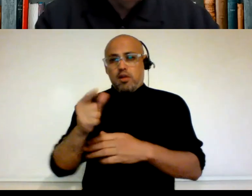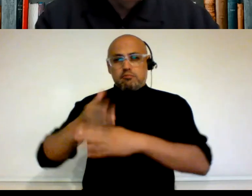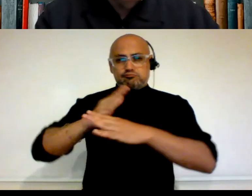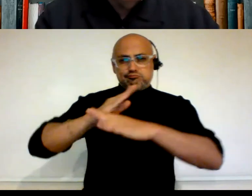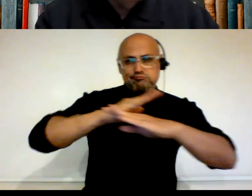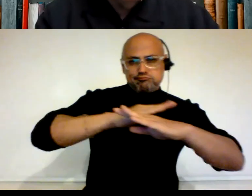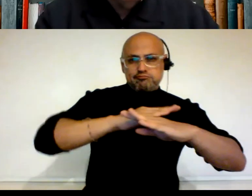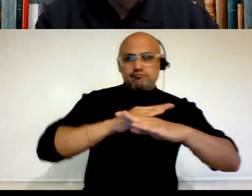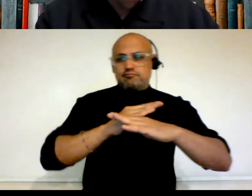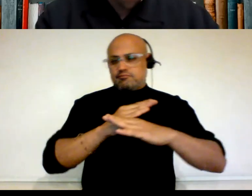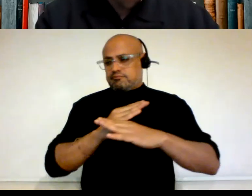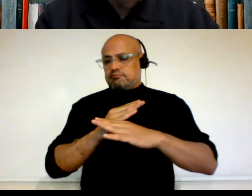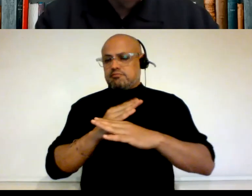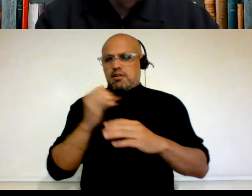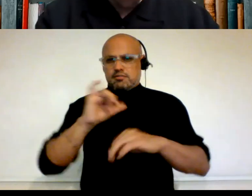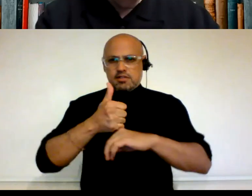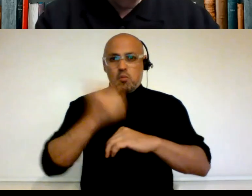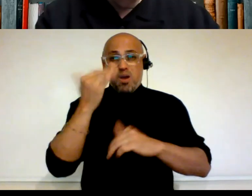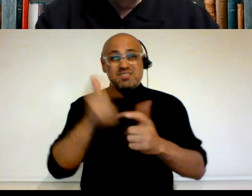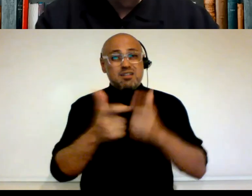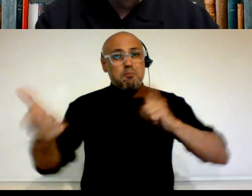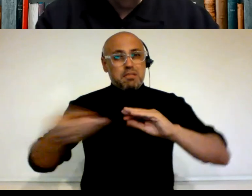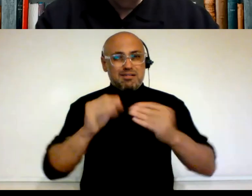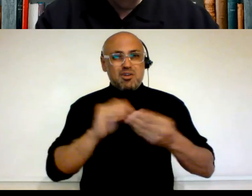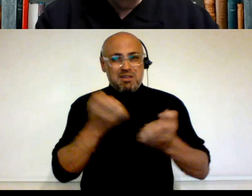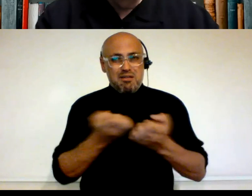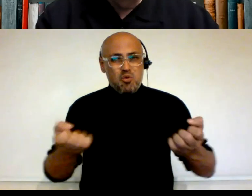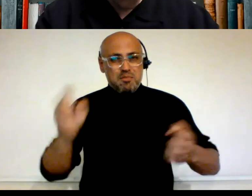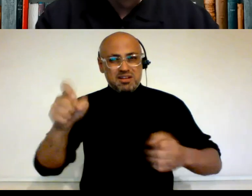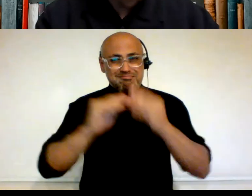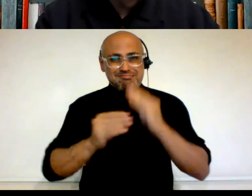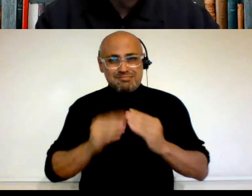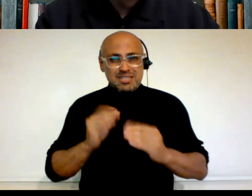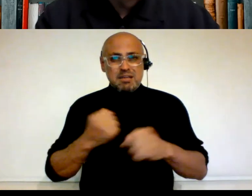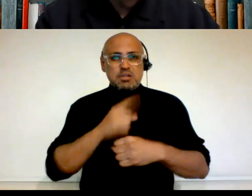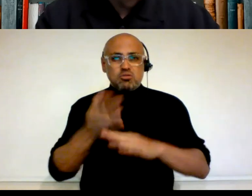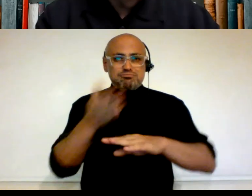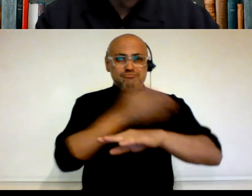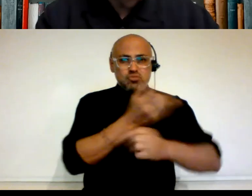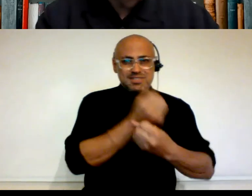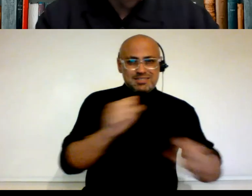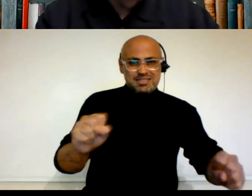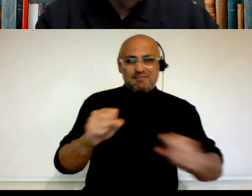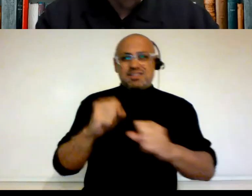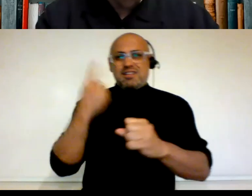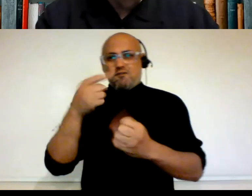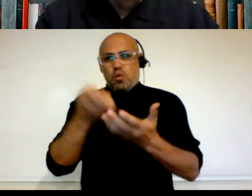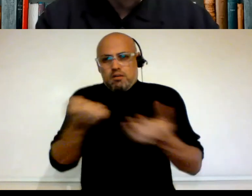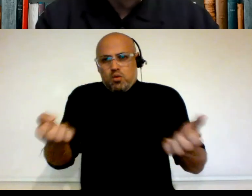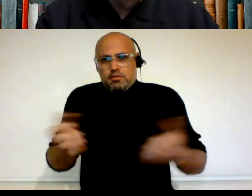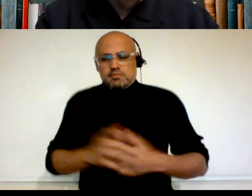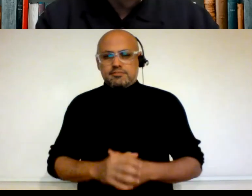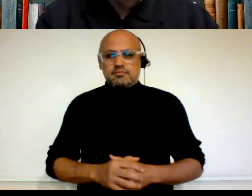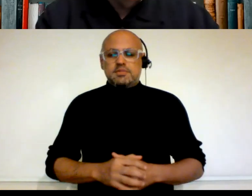this is a large number of the devices that we are working to make sure we improve our safety and security of the devices. But